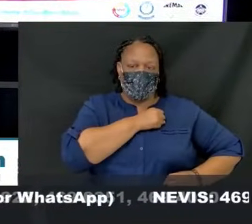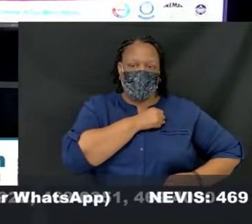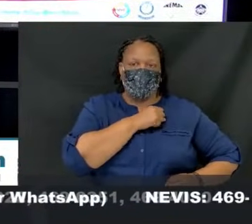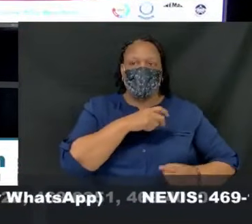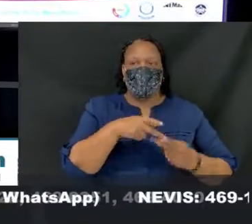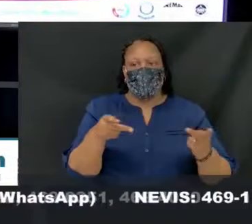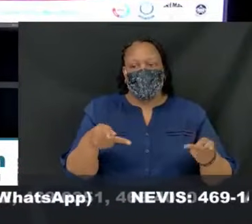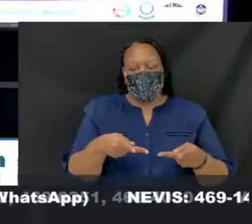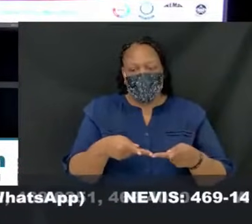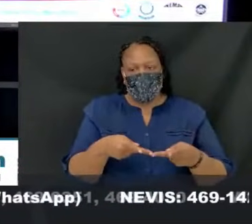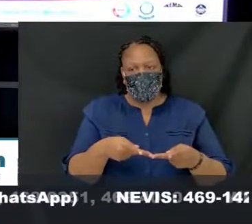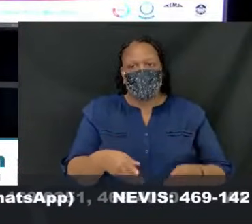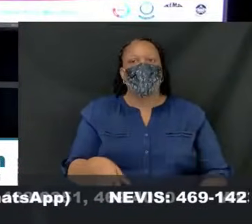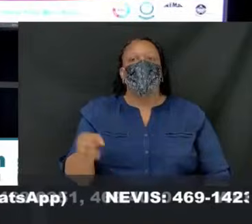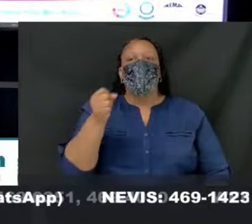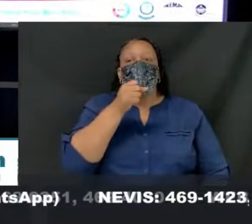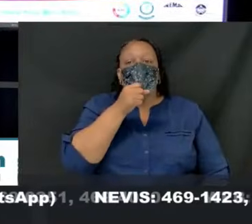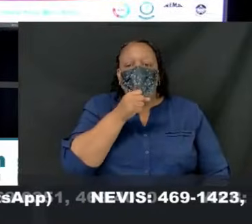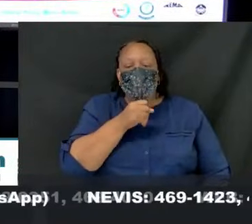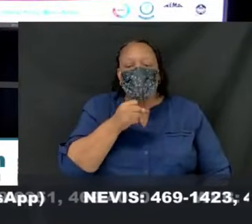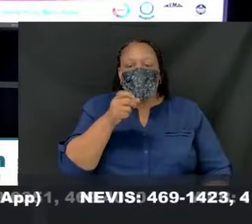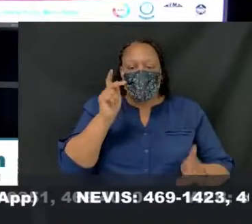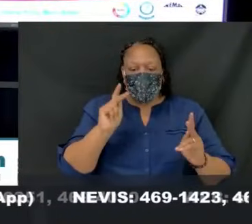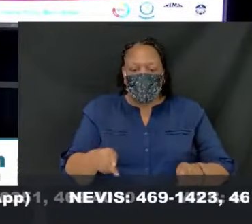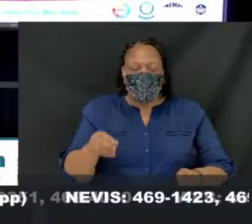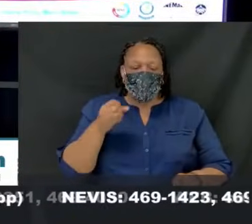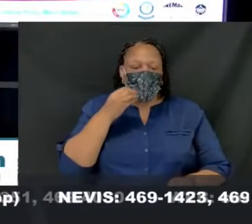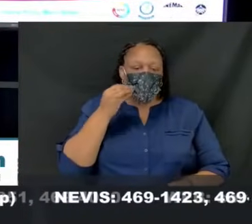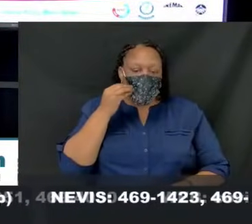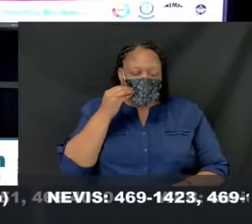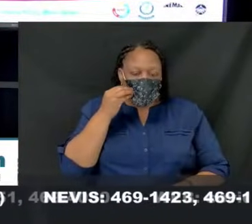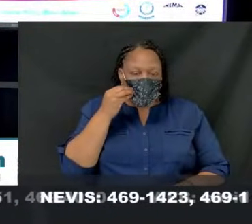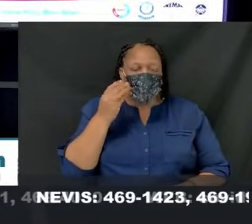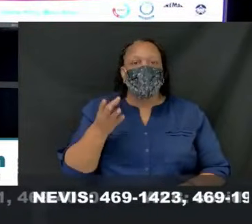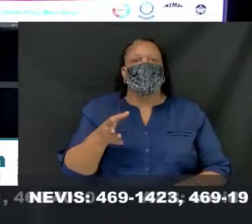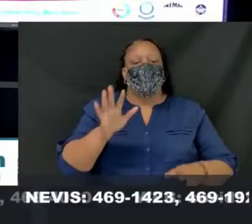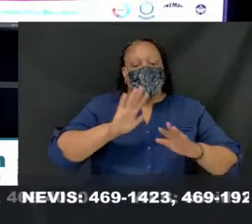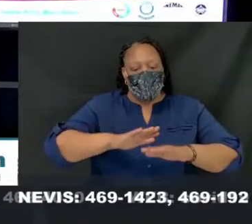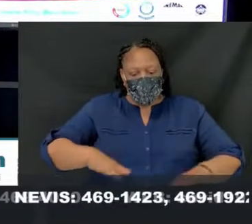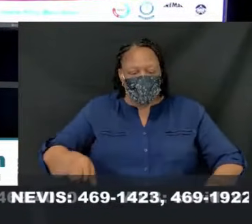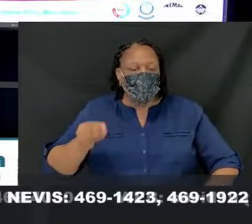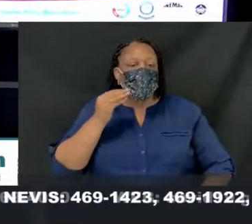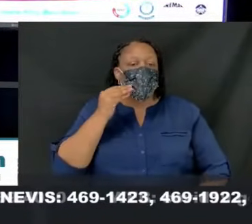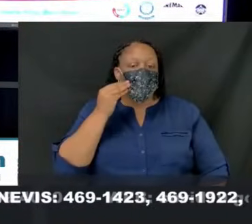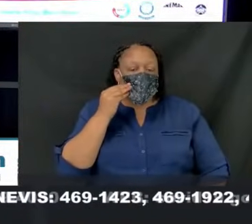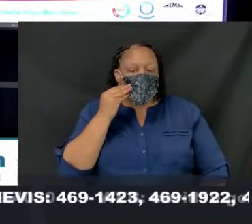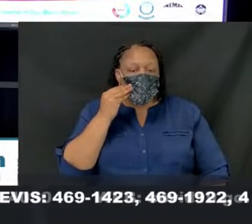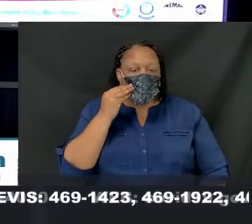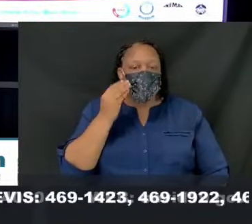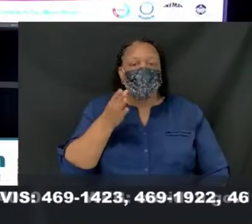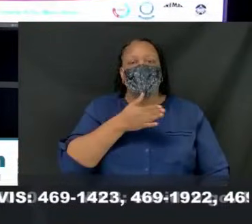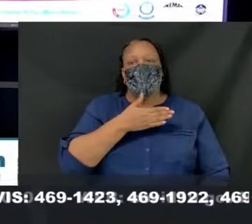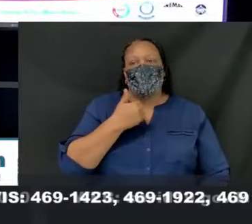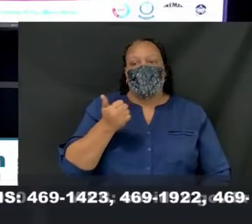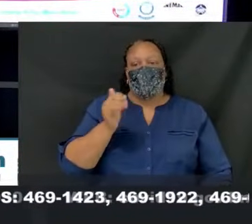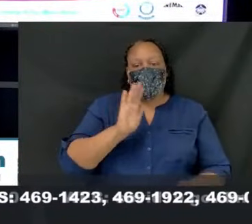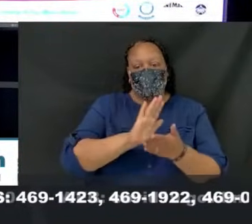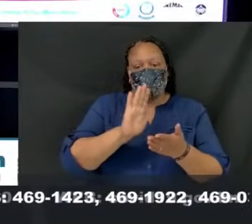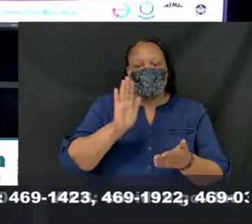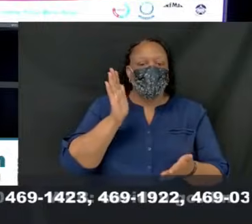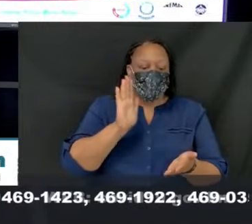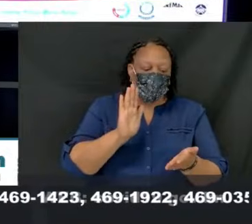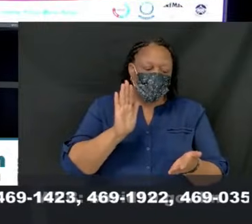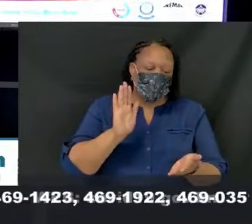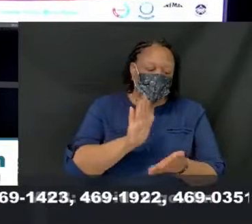to the Cardim Home, Children's Home, the JNF Hospital, and school meals. And then a significant portion of